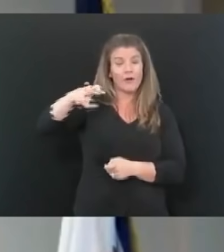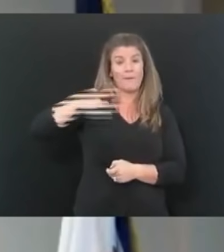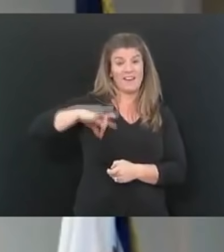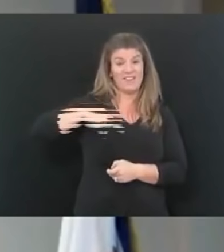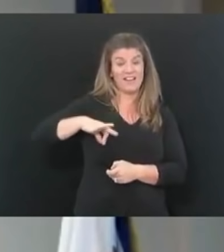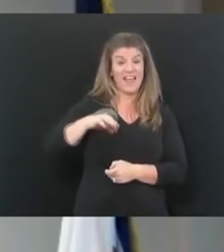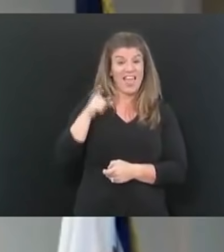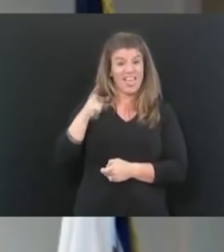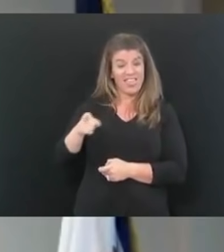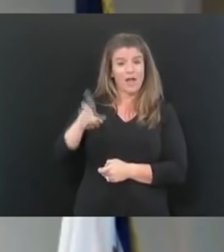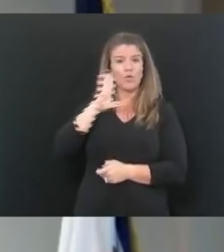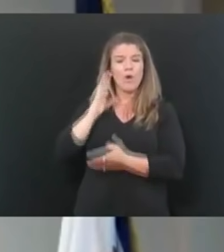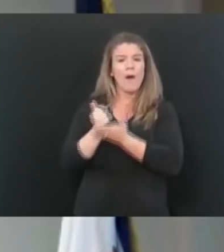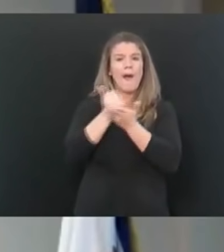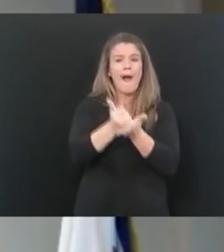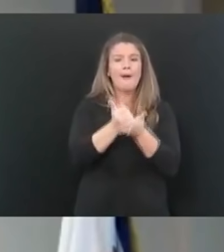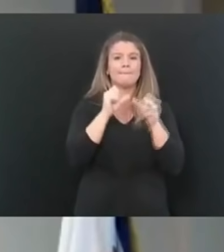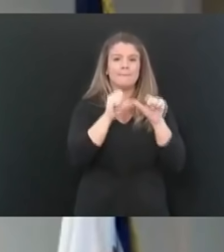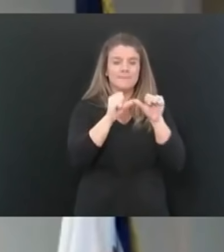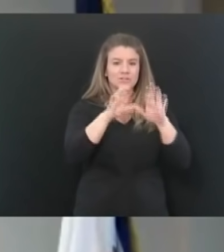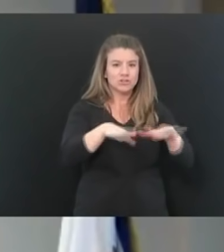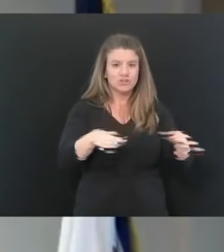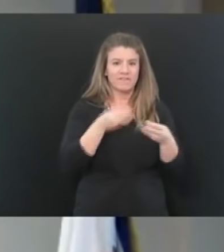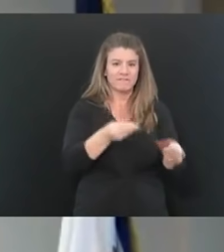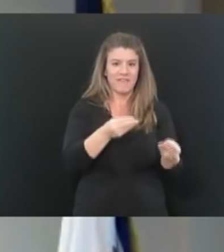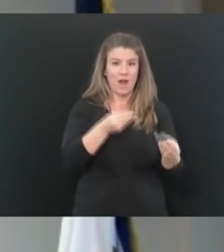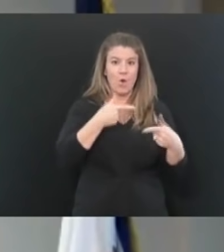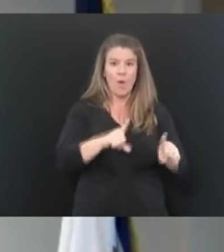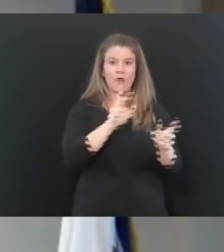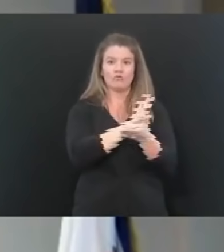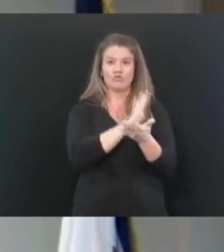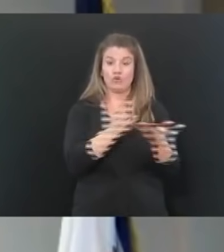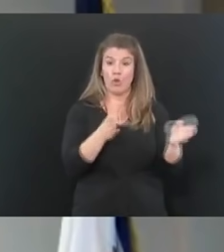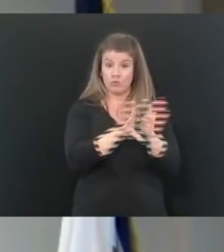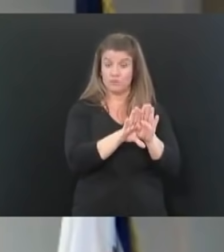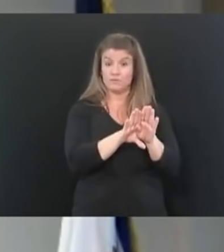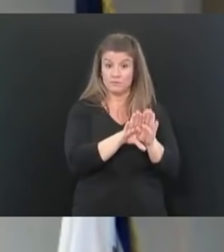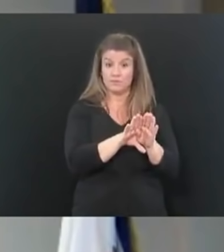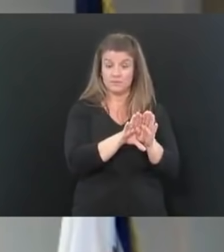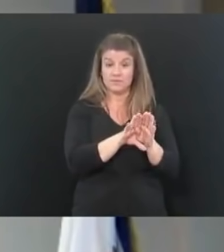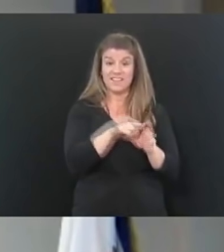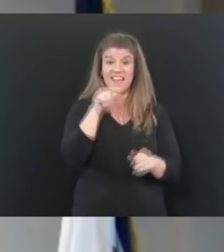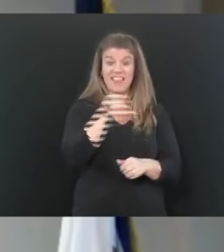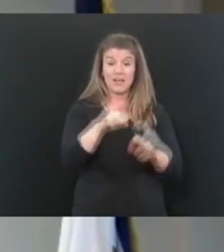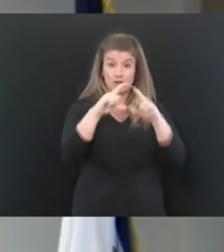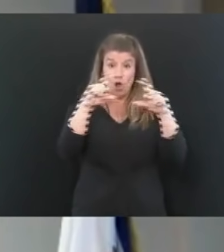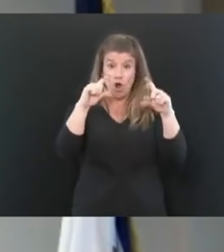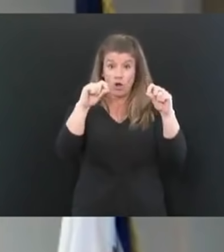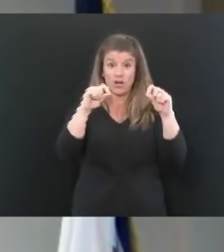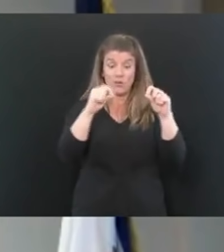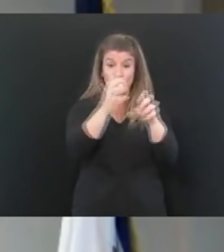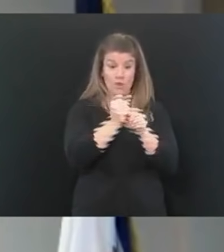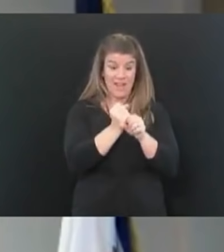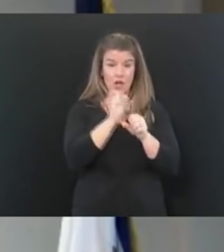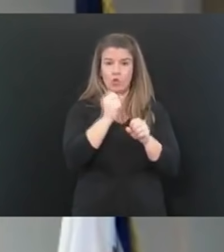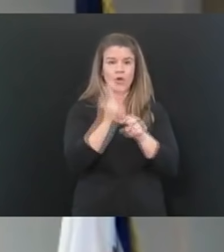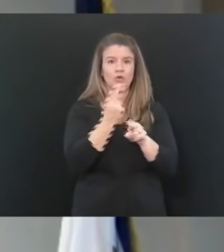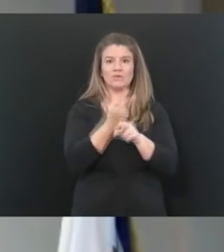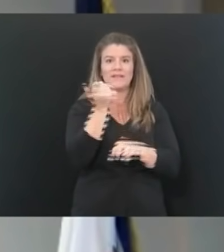governor's commitment to keep children fed when schools are closed. This card can be used everywhere that